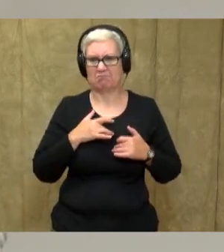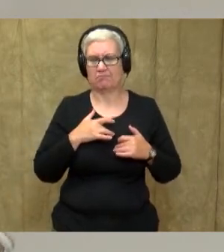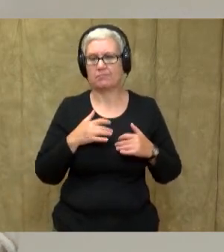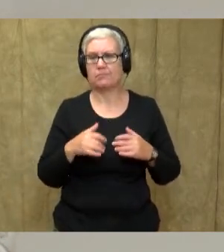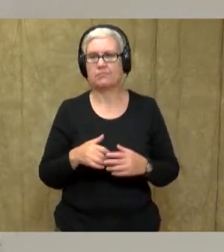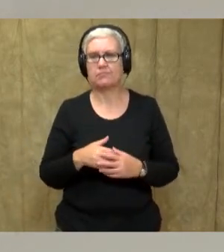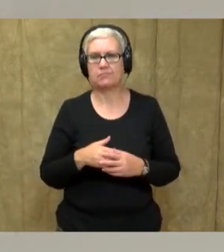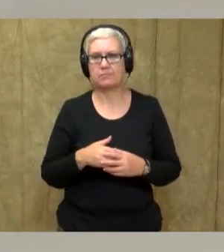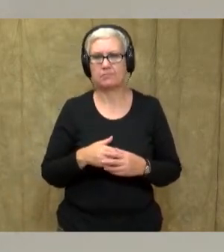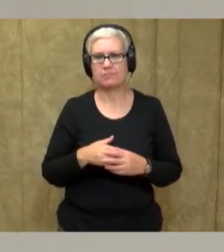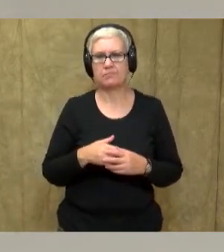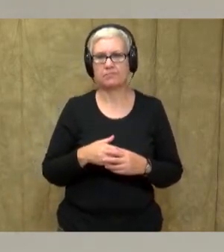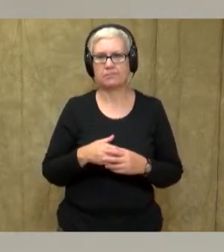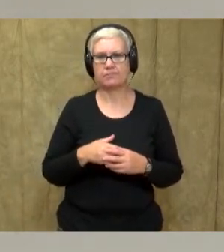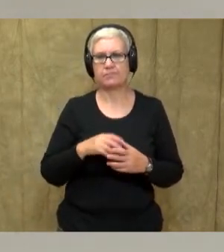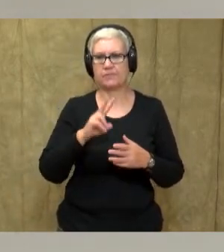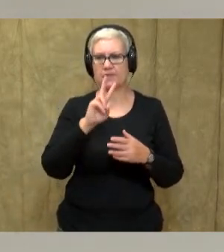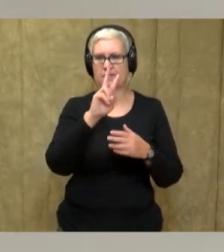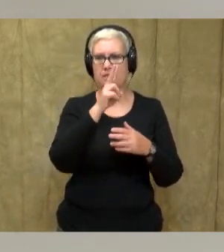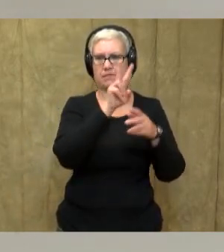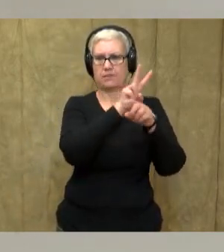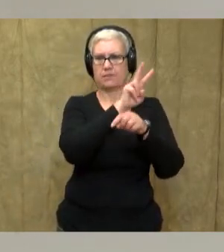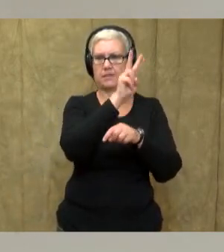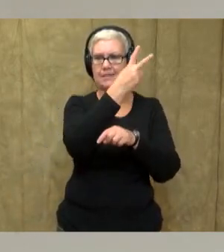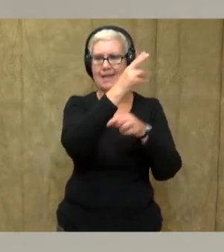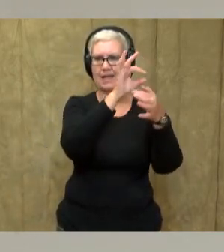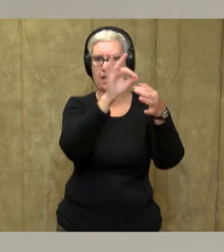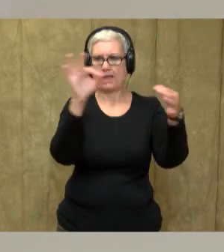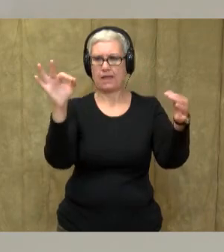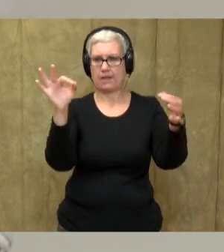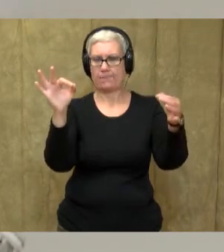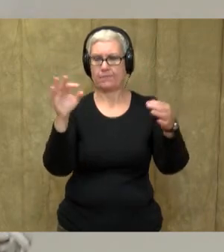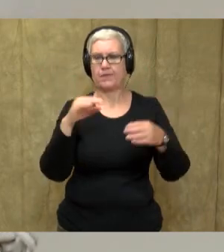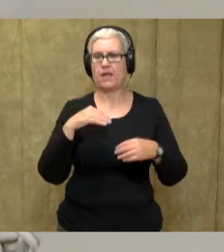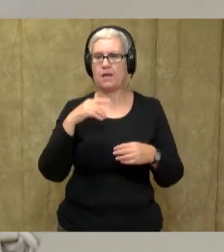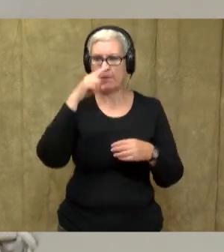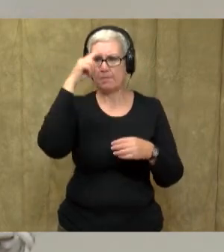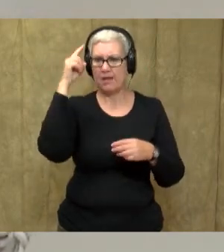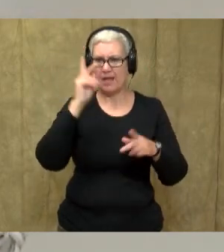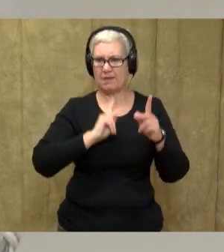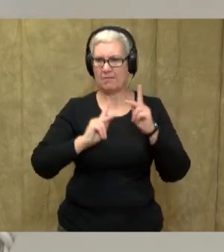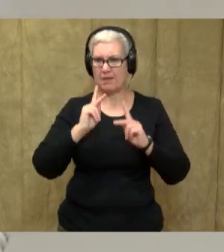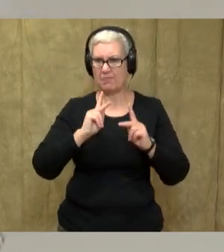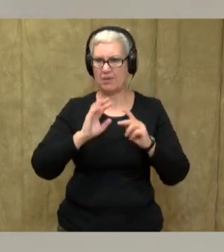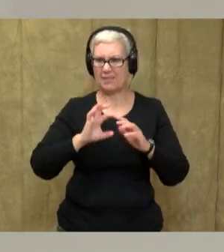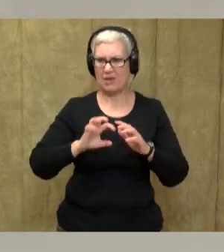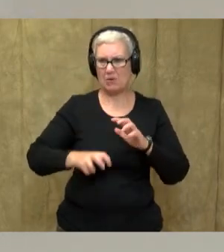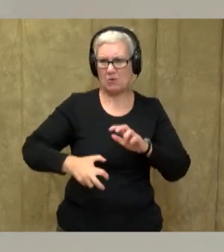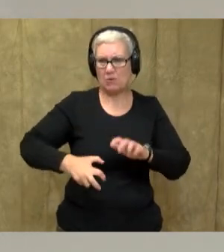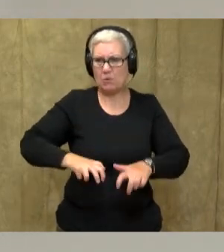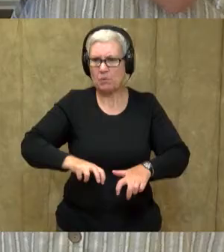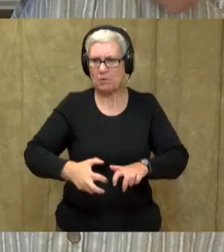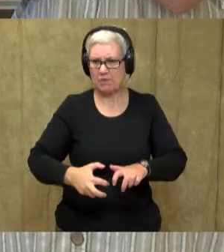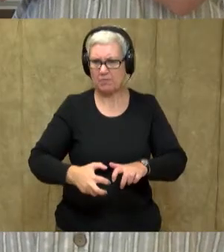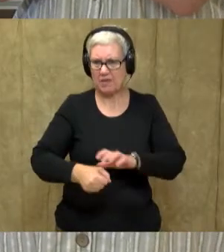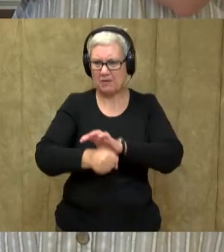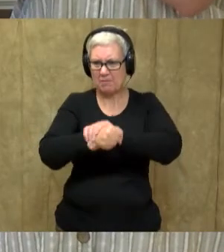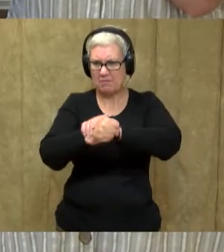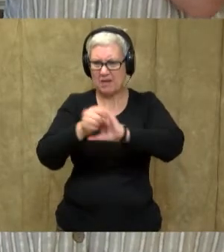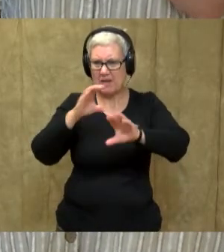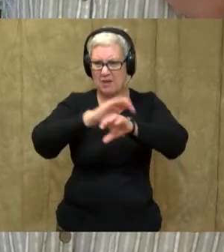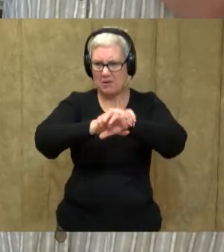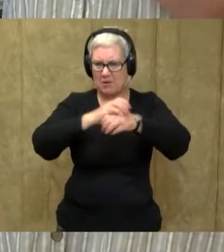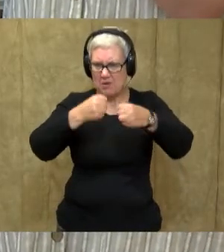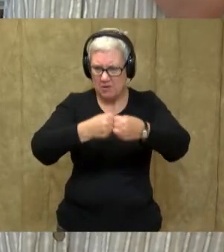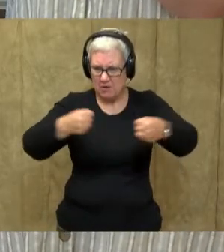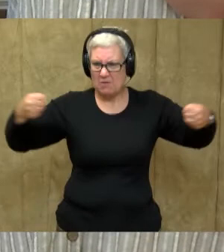us feel? Look at that second line there. The Negro is still sadly crippled by the manacles of segregation and